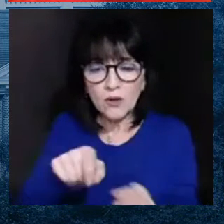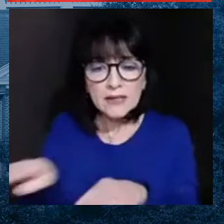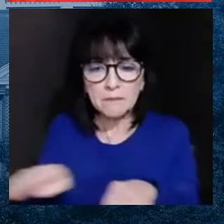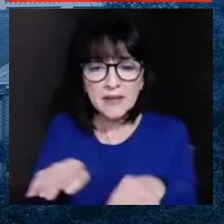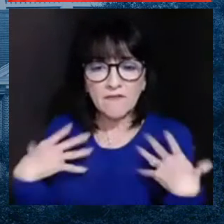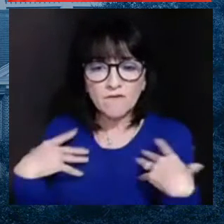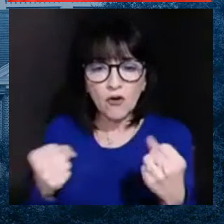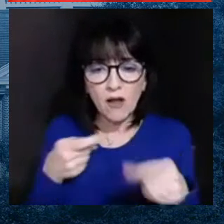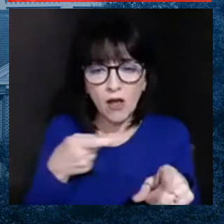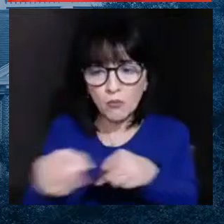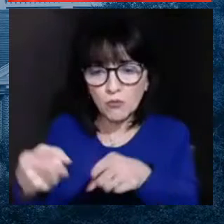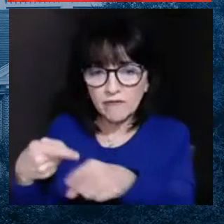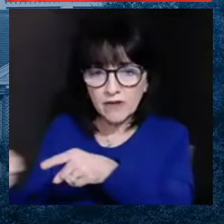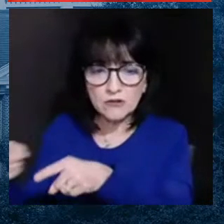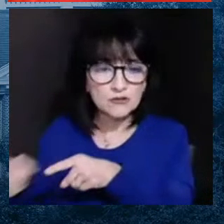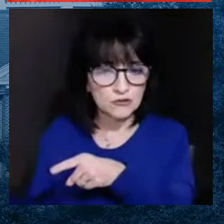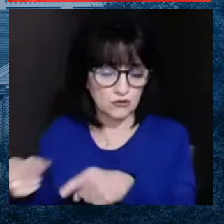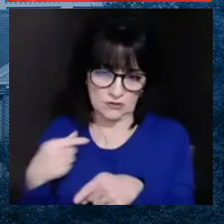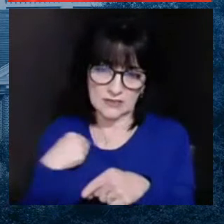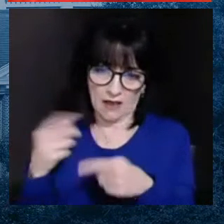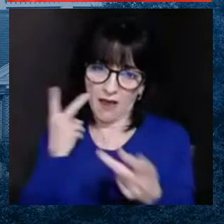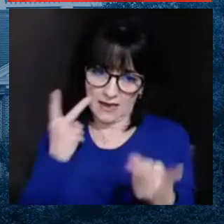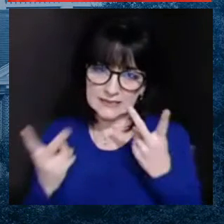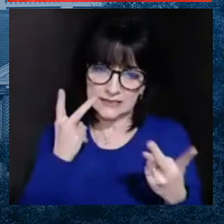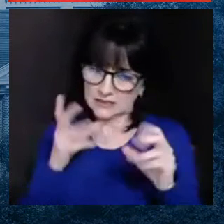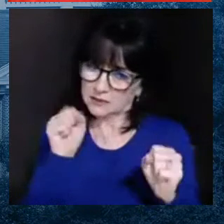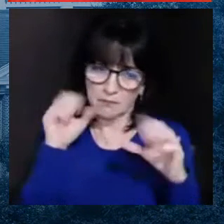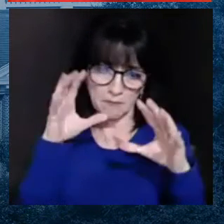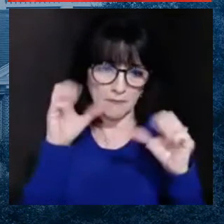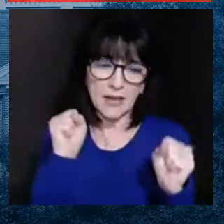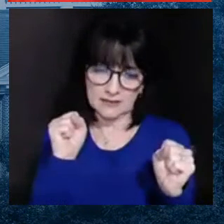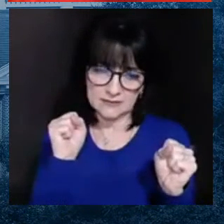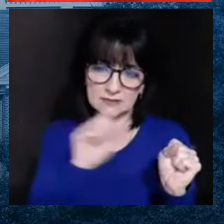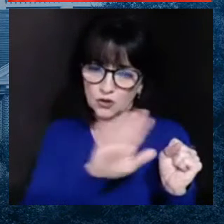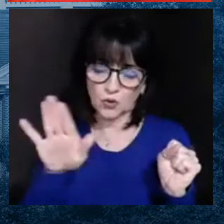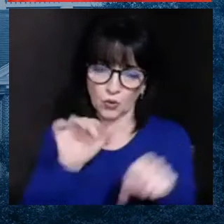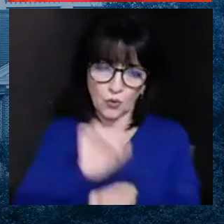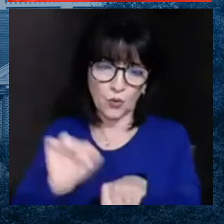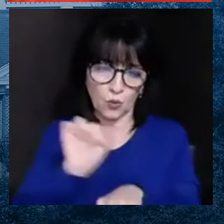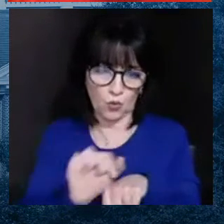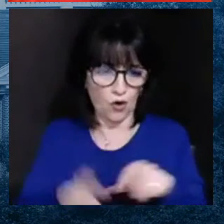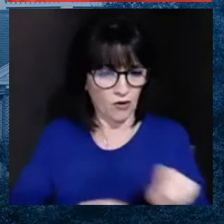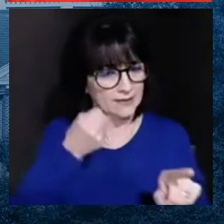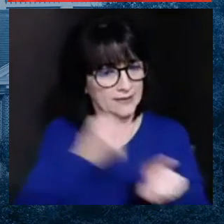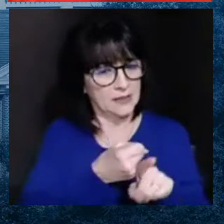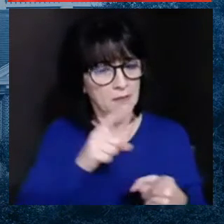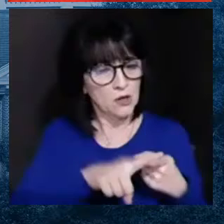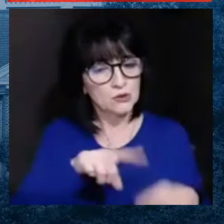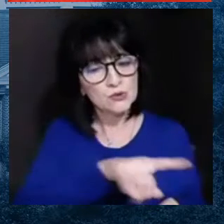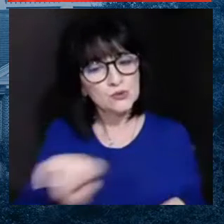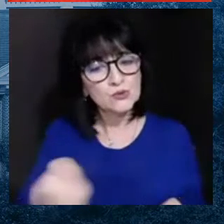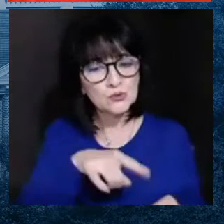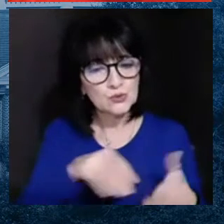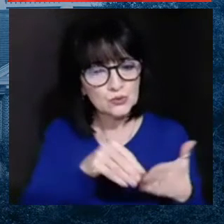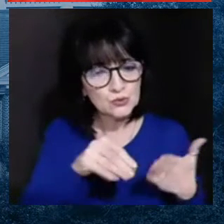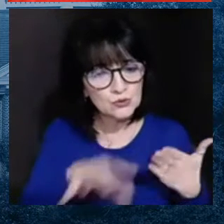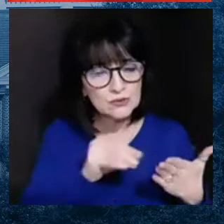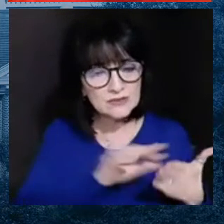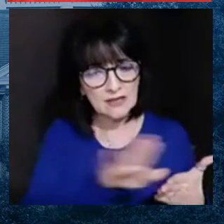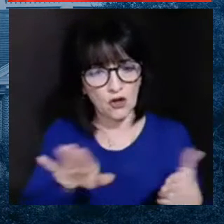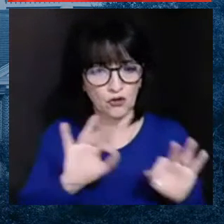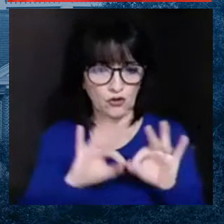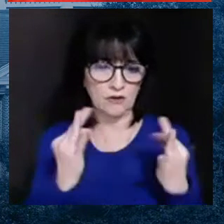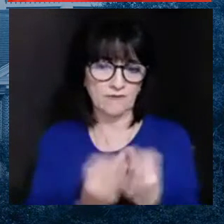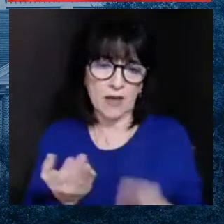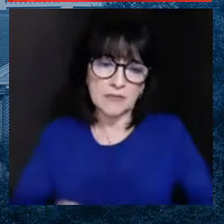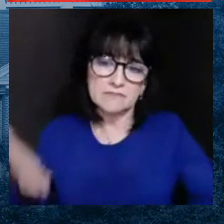see firsthand the amazing impact that these professionals have on their schools, students, and families. With